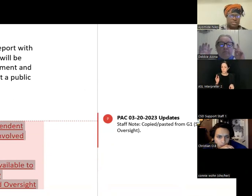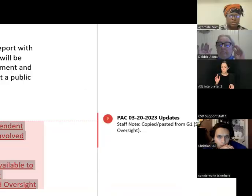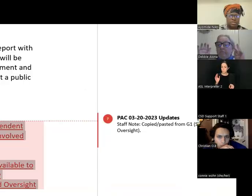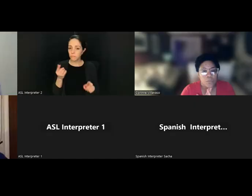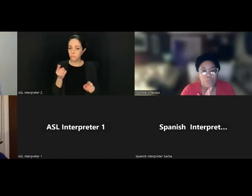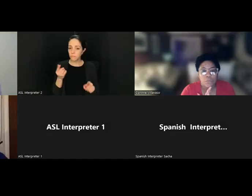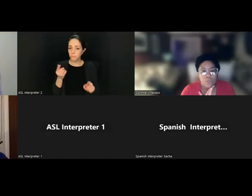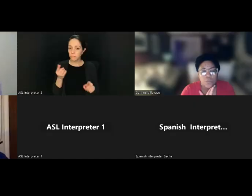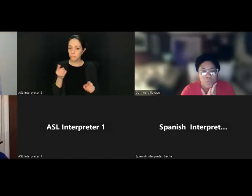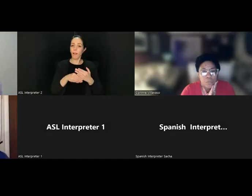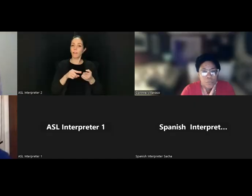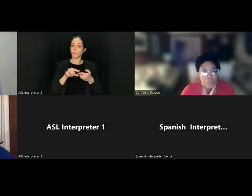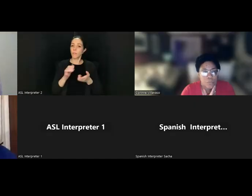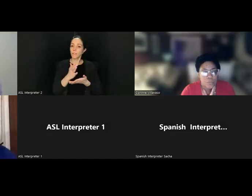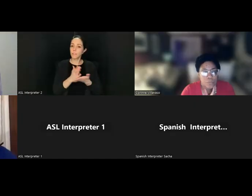section?